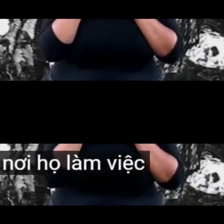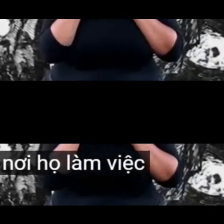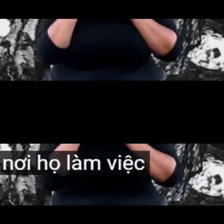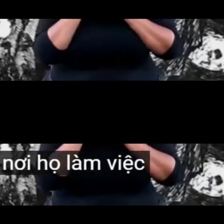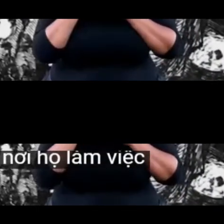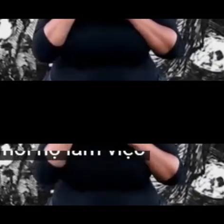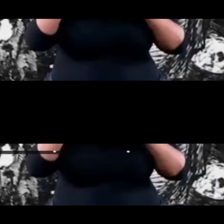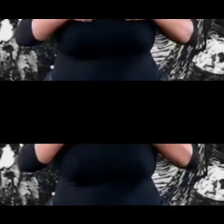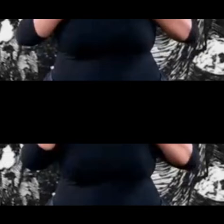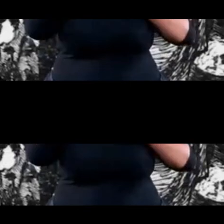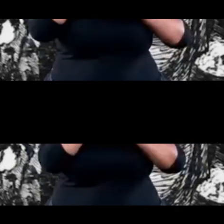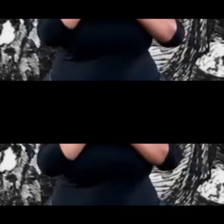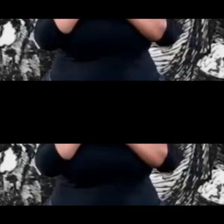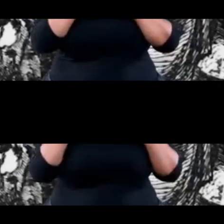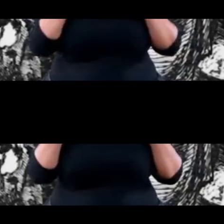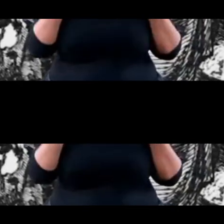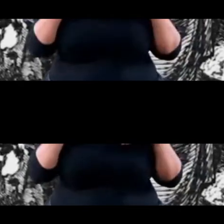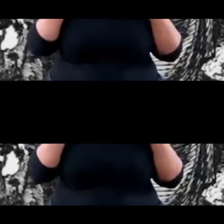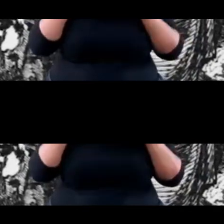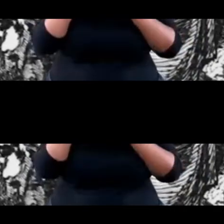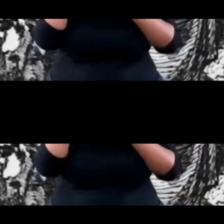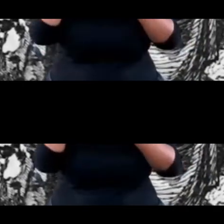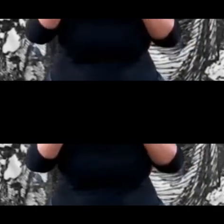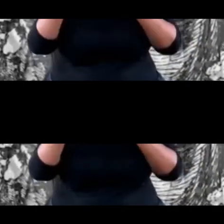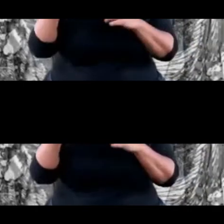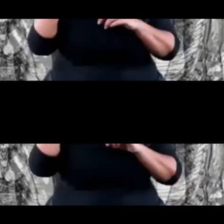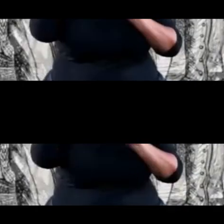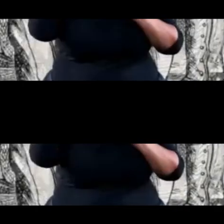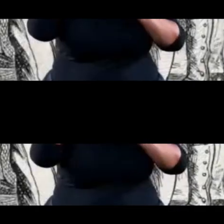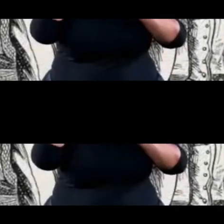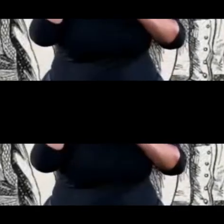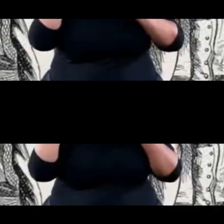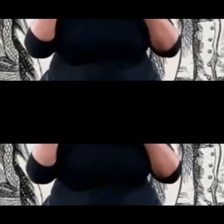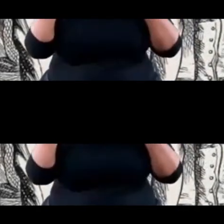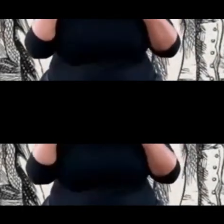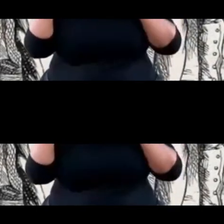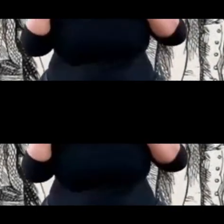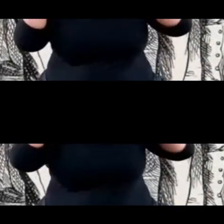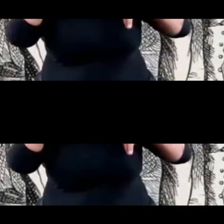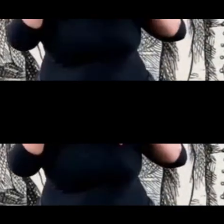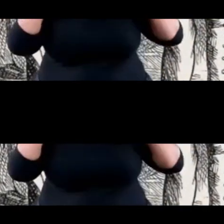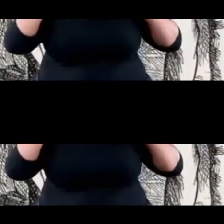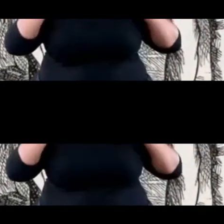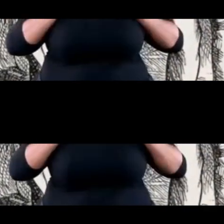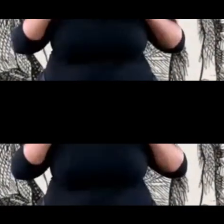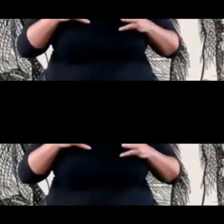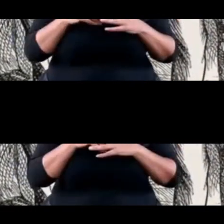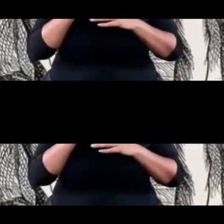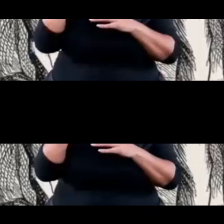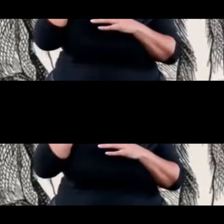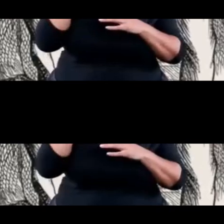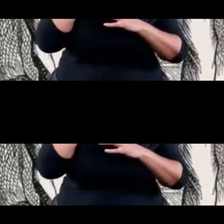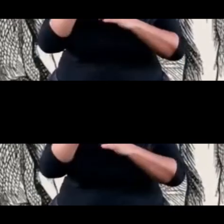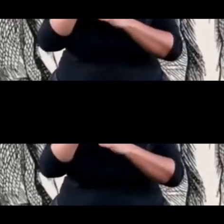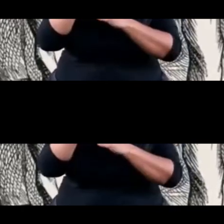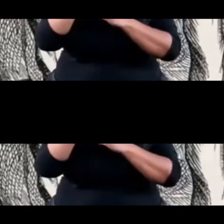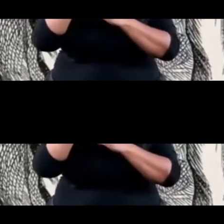farms. Life for slaves was very difficult, and many of them were treated very badly by their